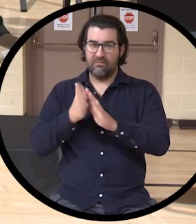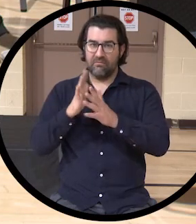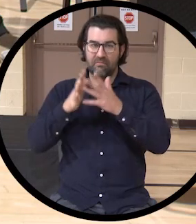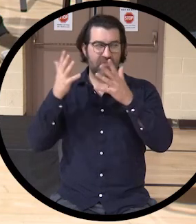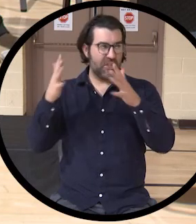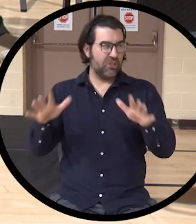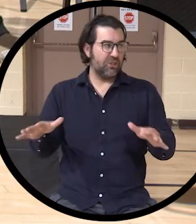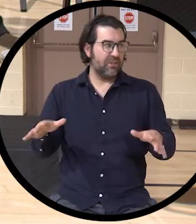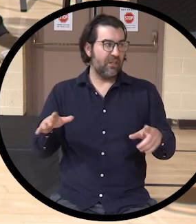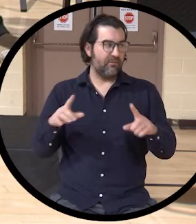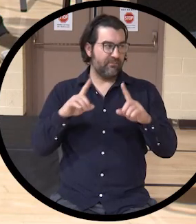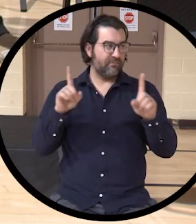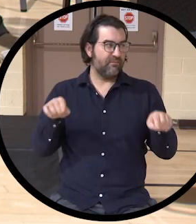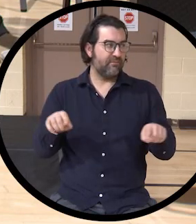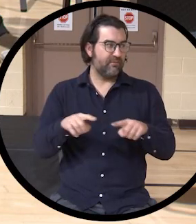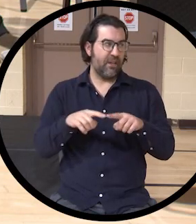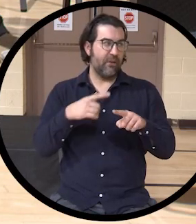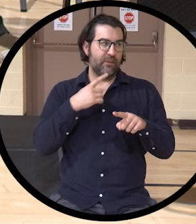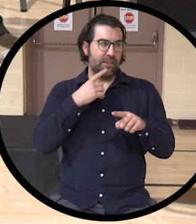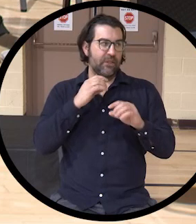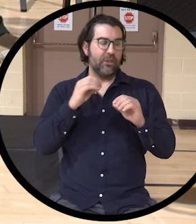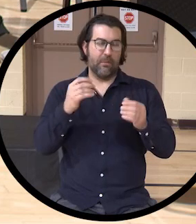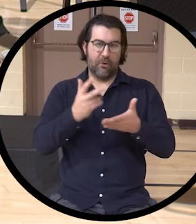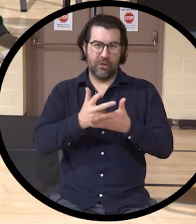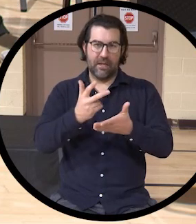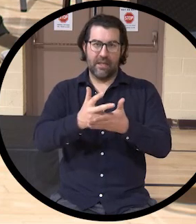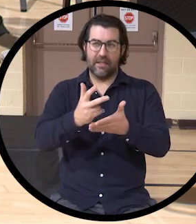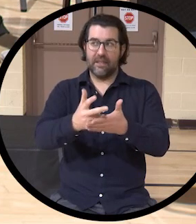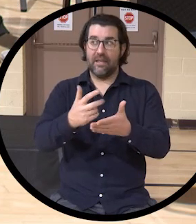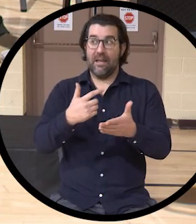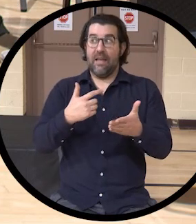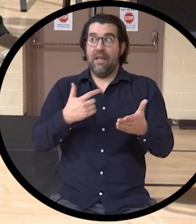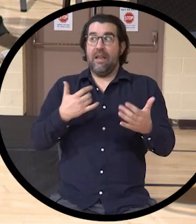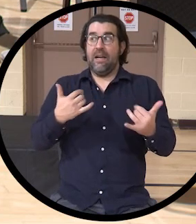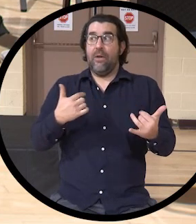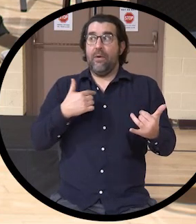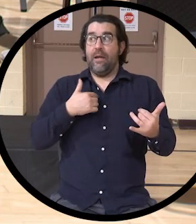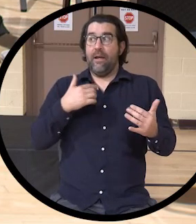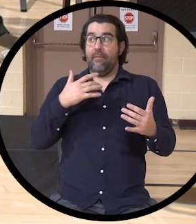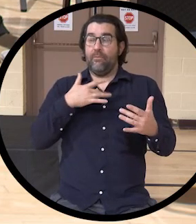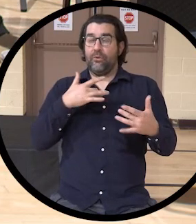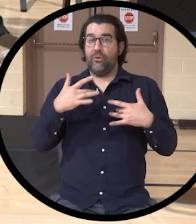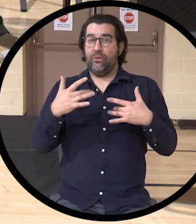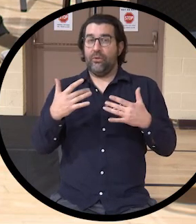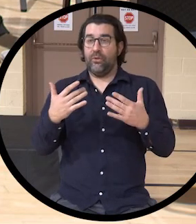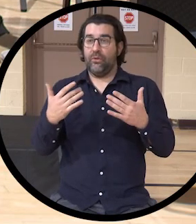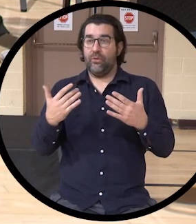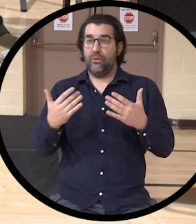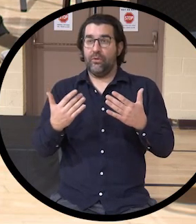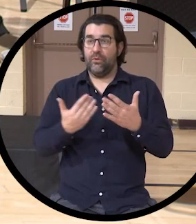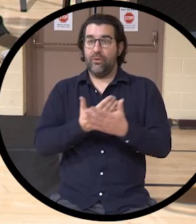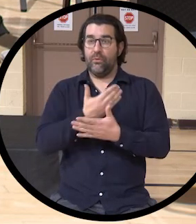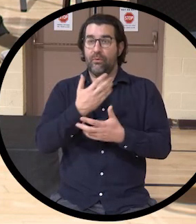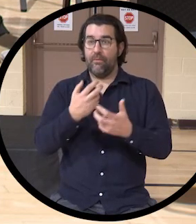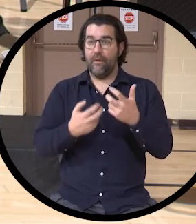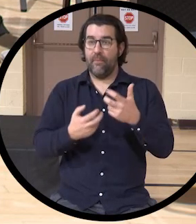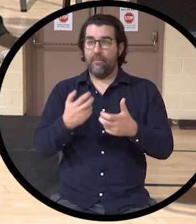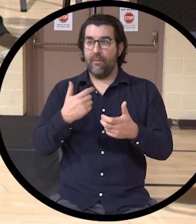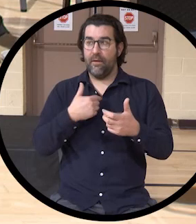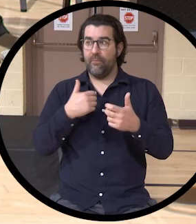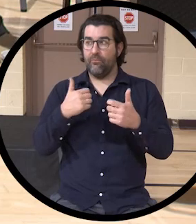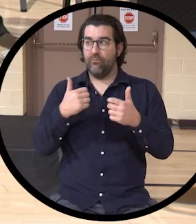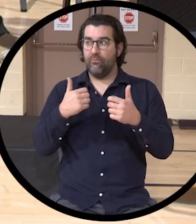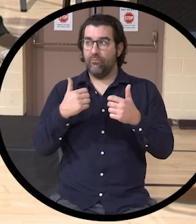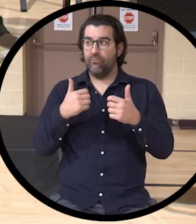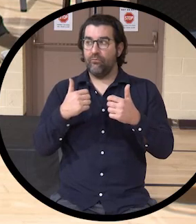coming, so I'm just trying to react to this here. I'm worried now that the new concern to me is that I'm trying to make a